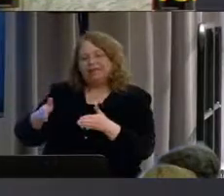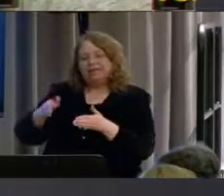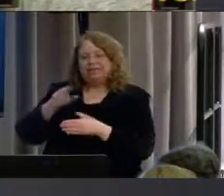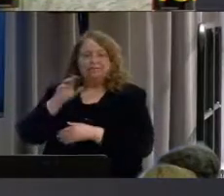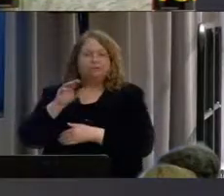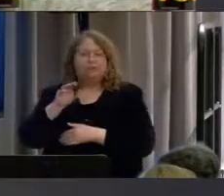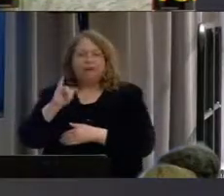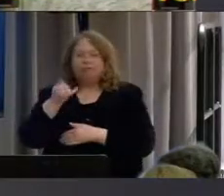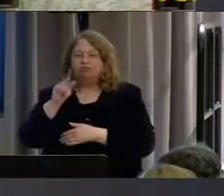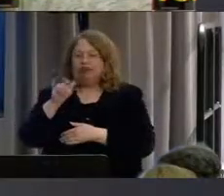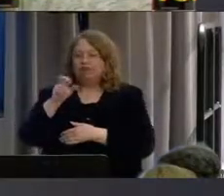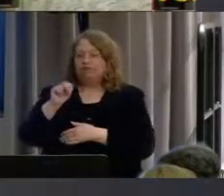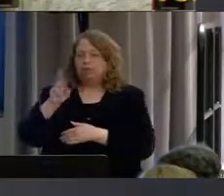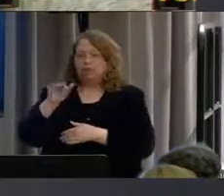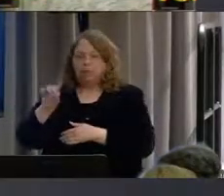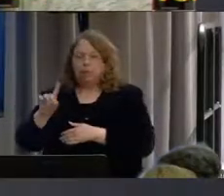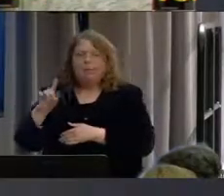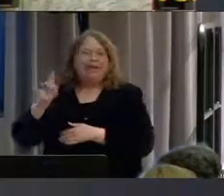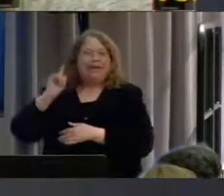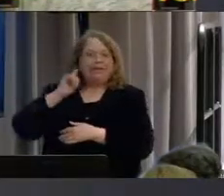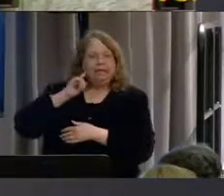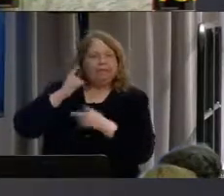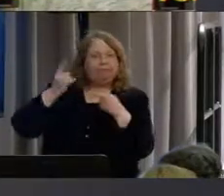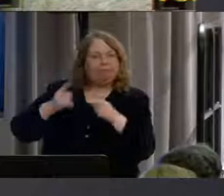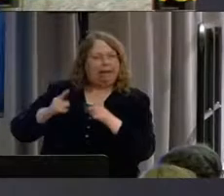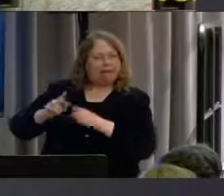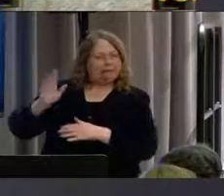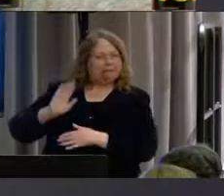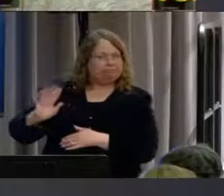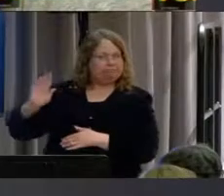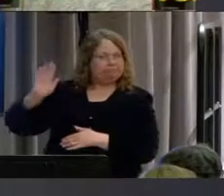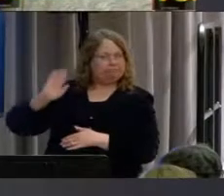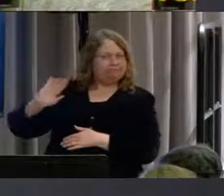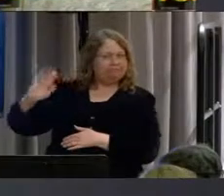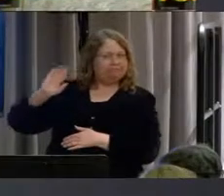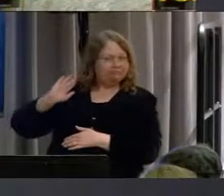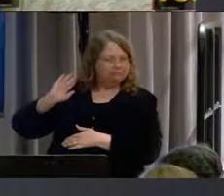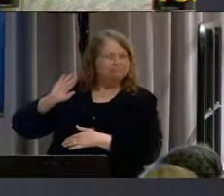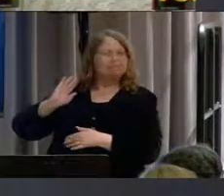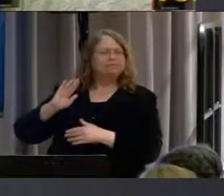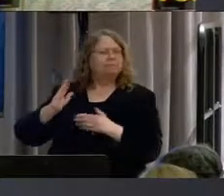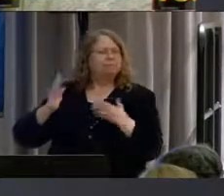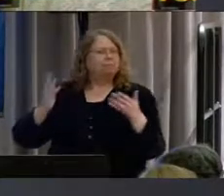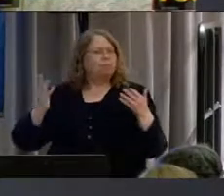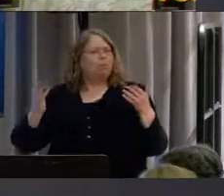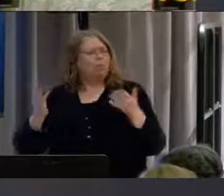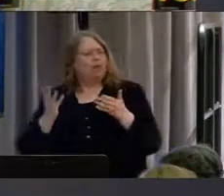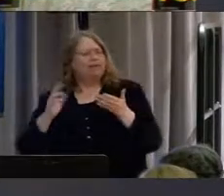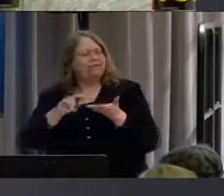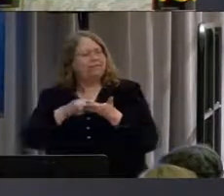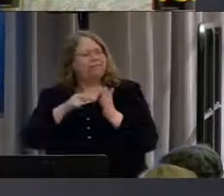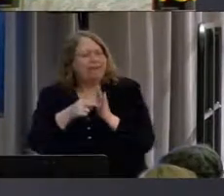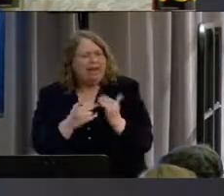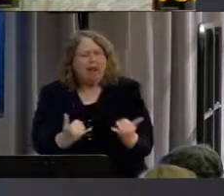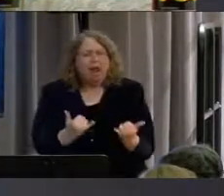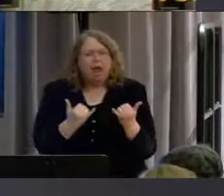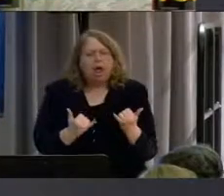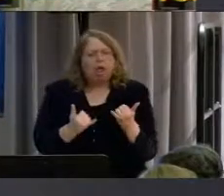ghosts from the past and then moving into the present day. And what does it mean as we think